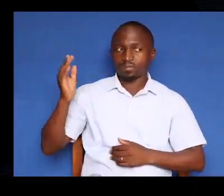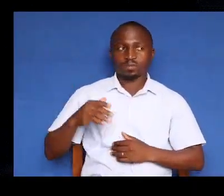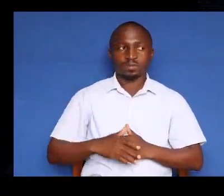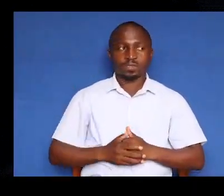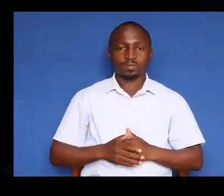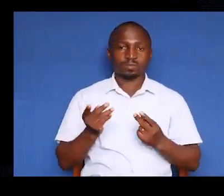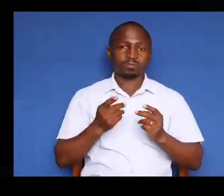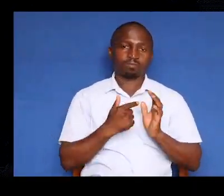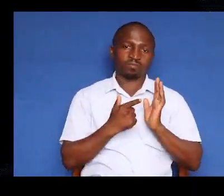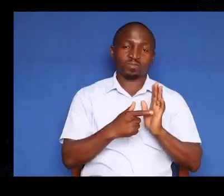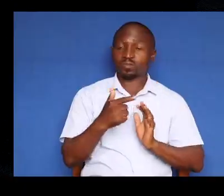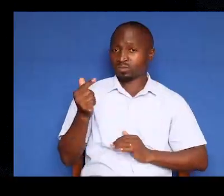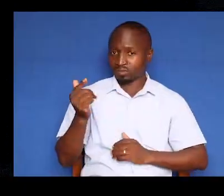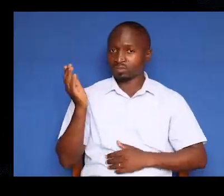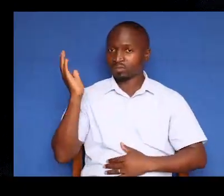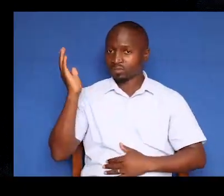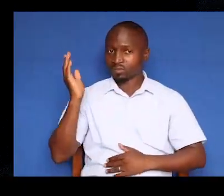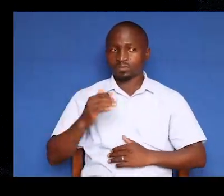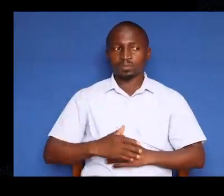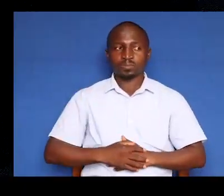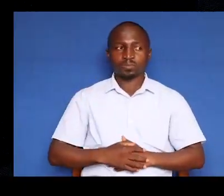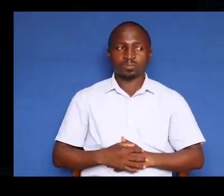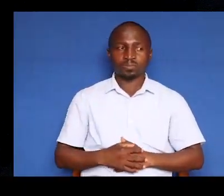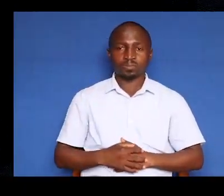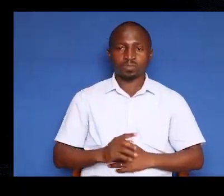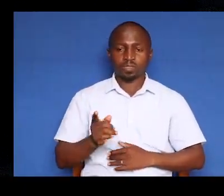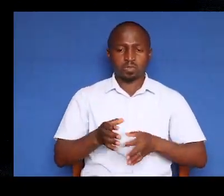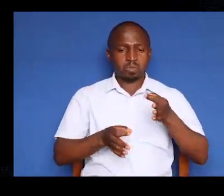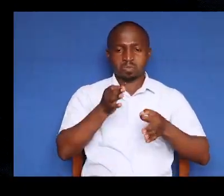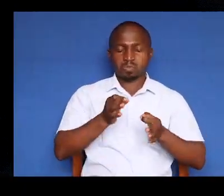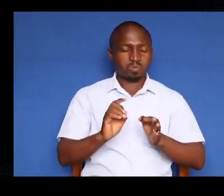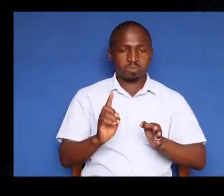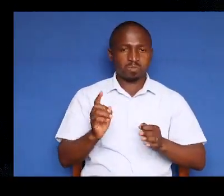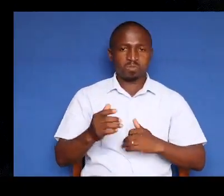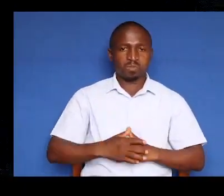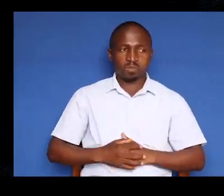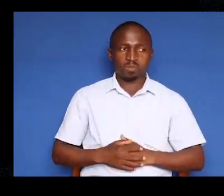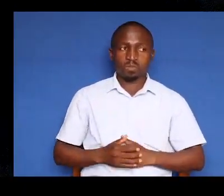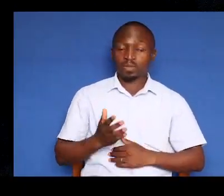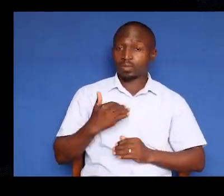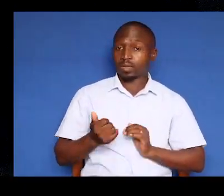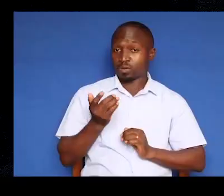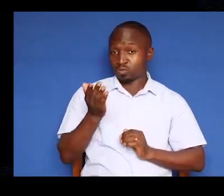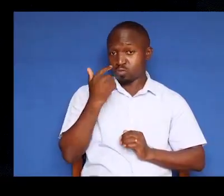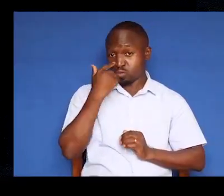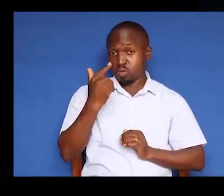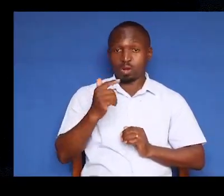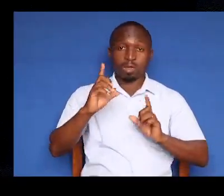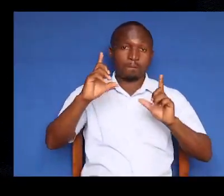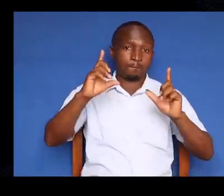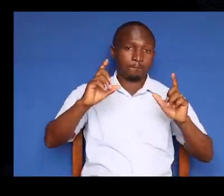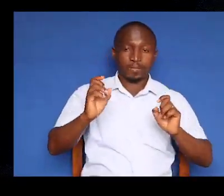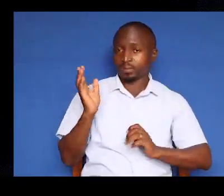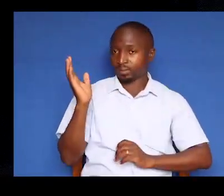This is just the assumption. We have not used the measurement. So I want to see the picture.